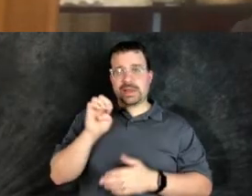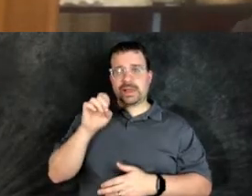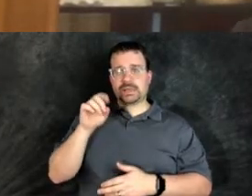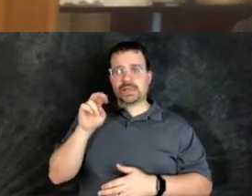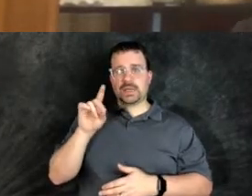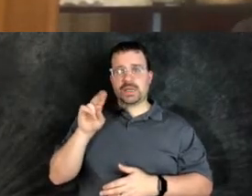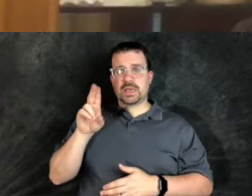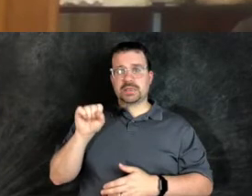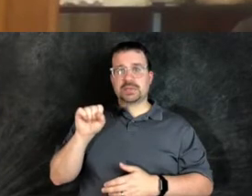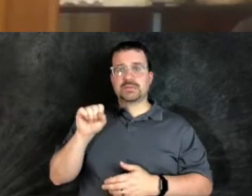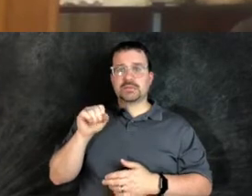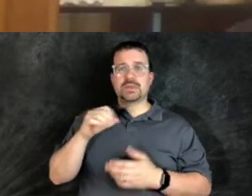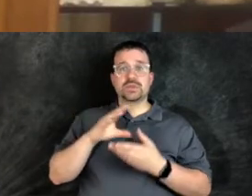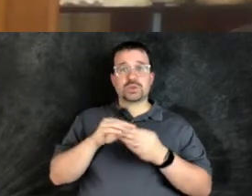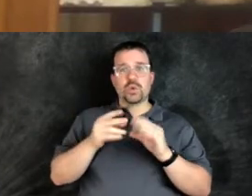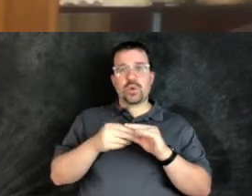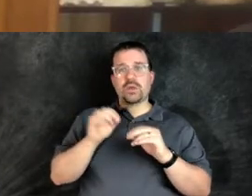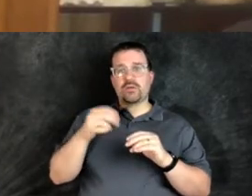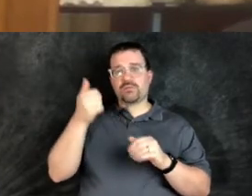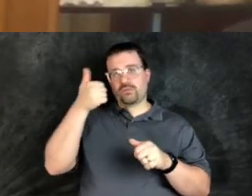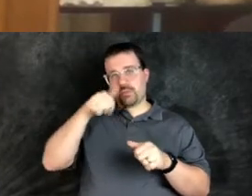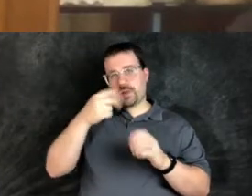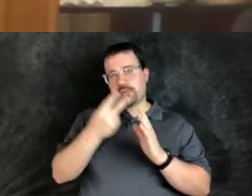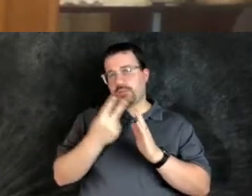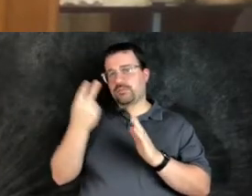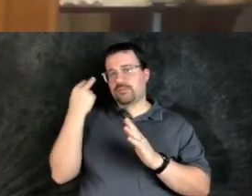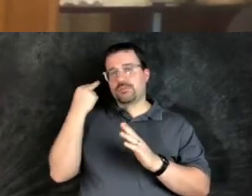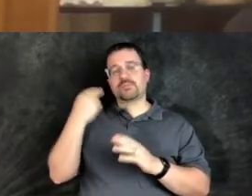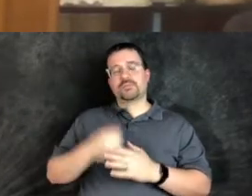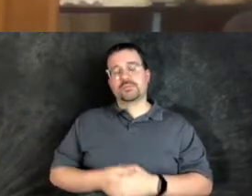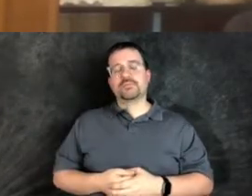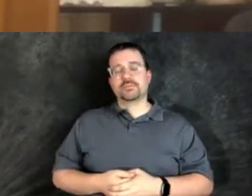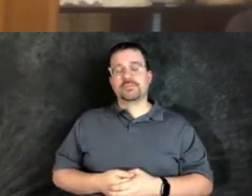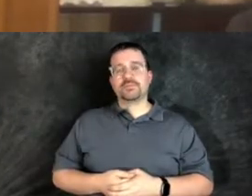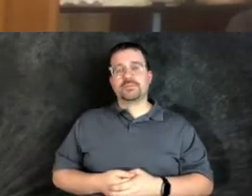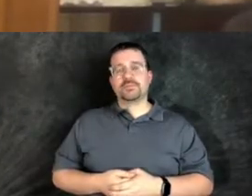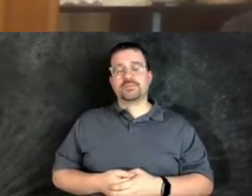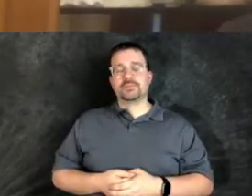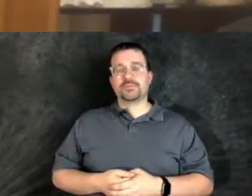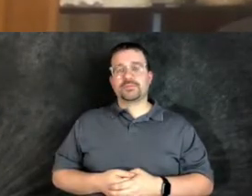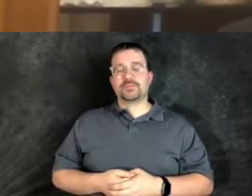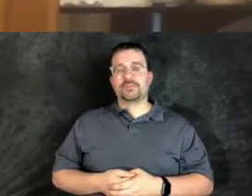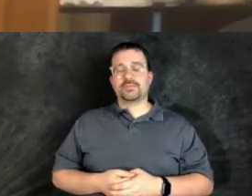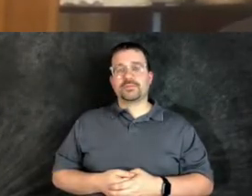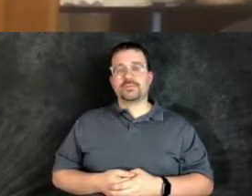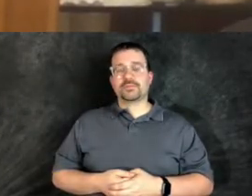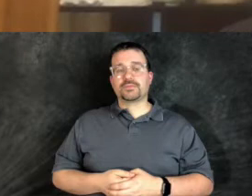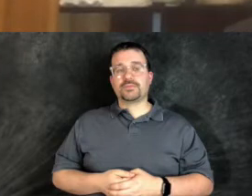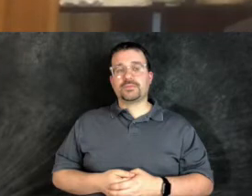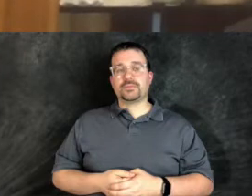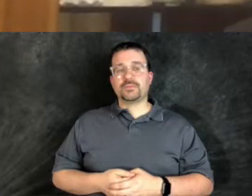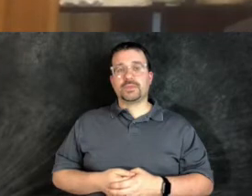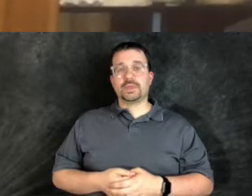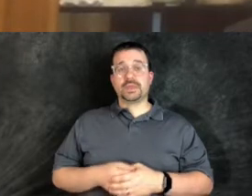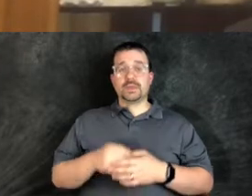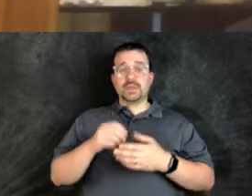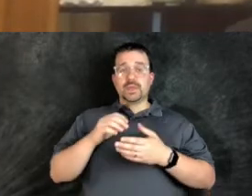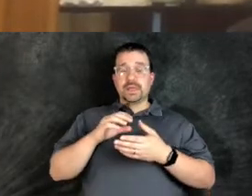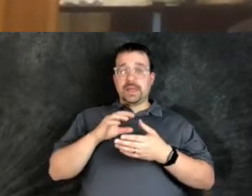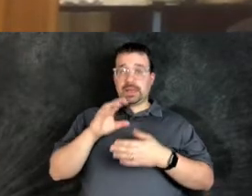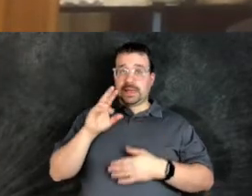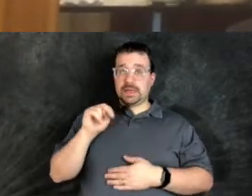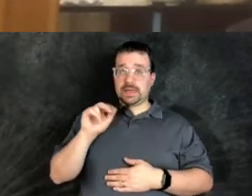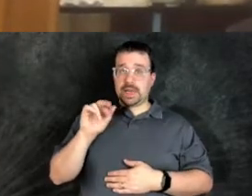the story of remembering. And it was a narrative